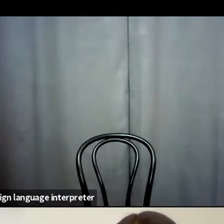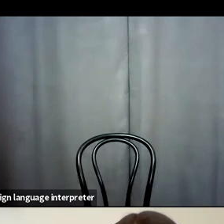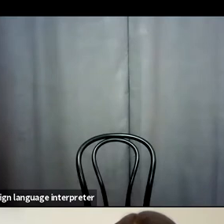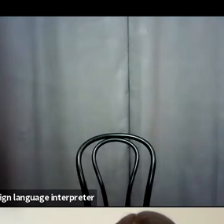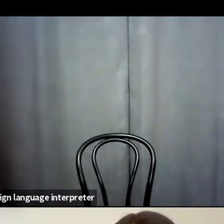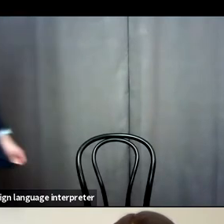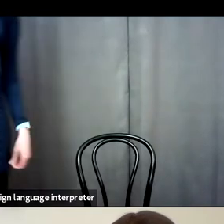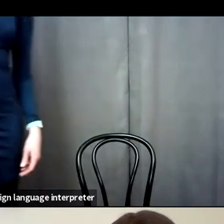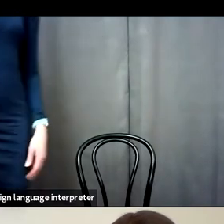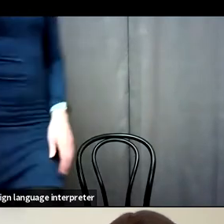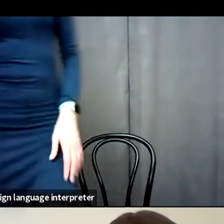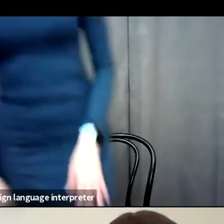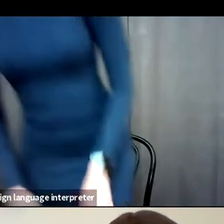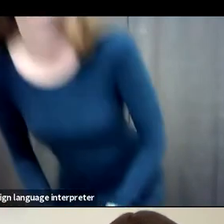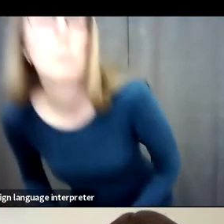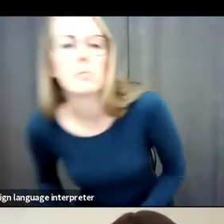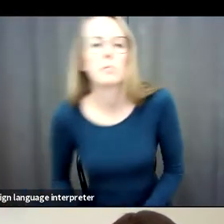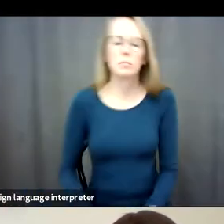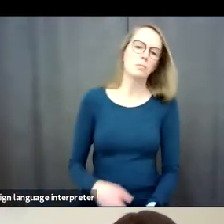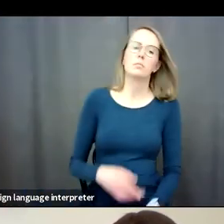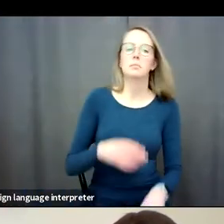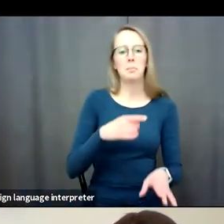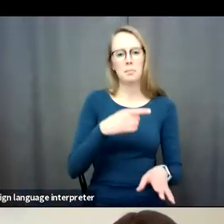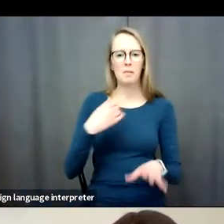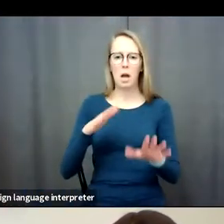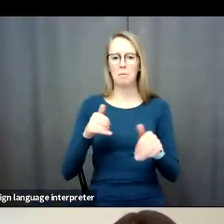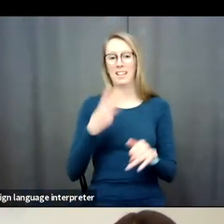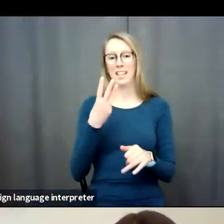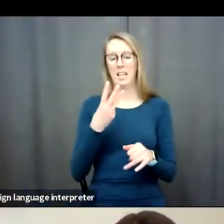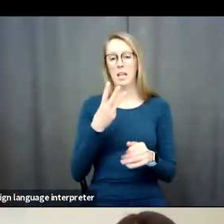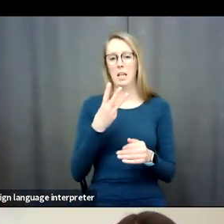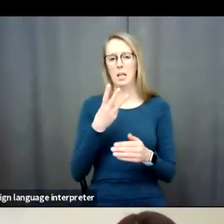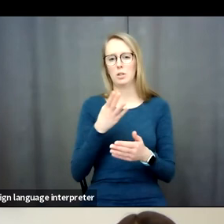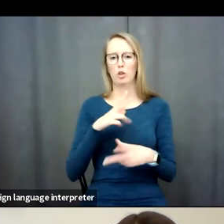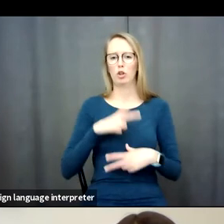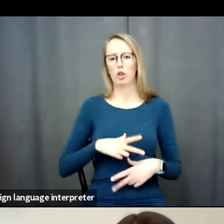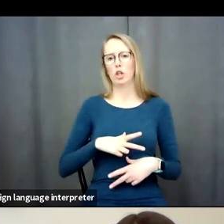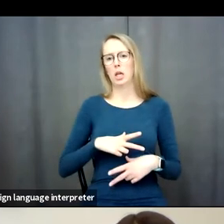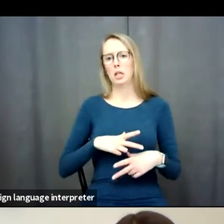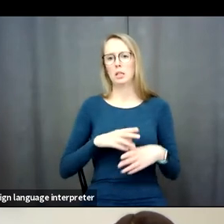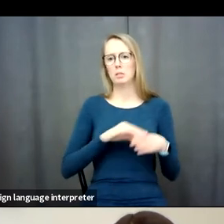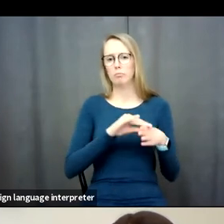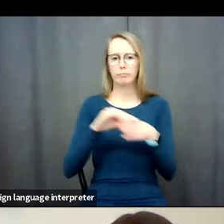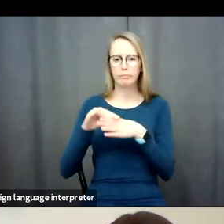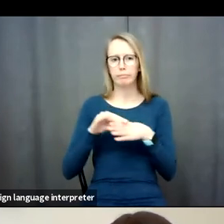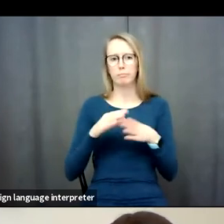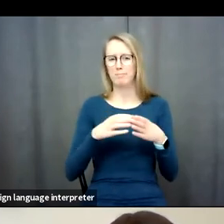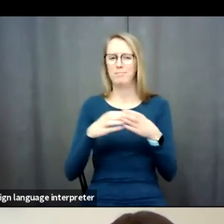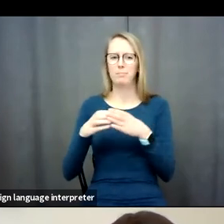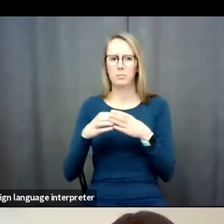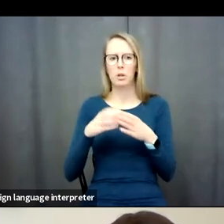We carried out three safety walkthroughs at three